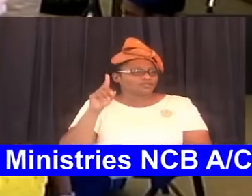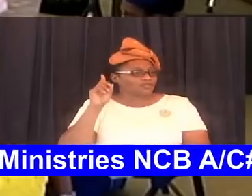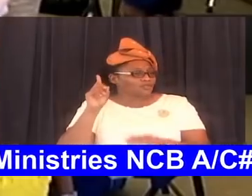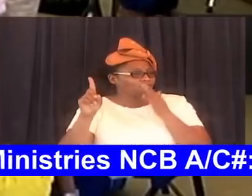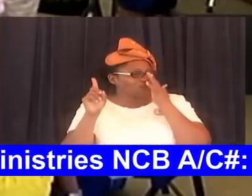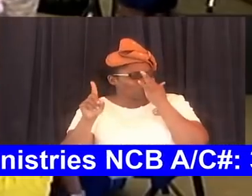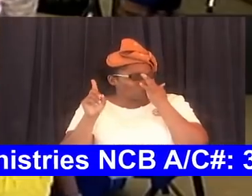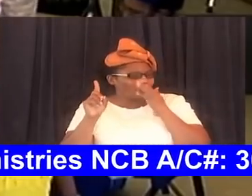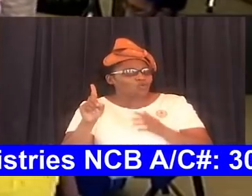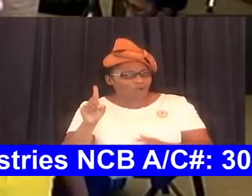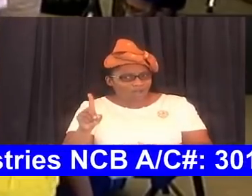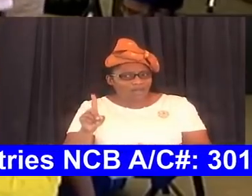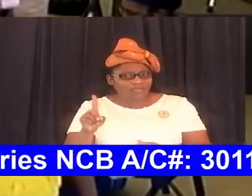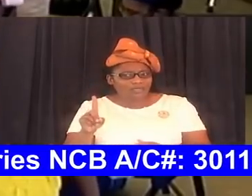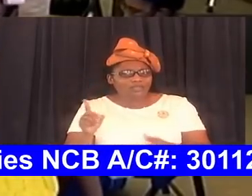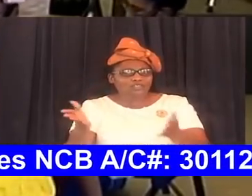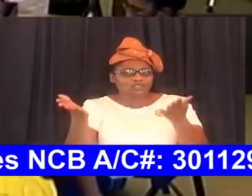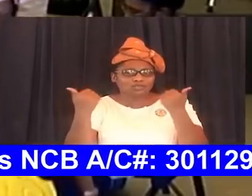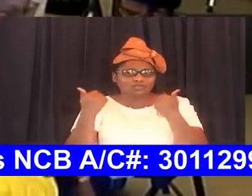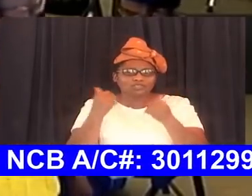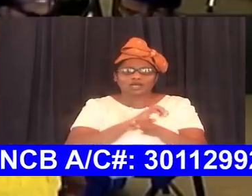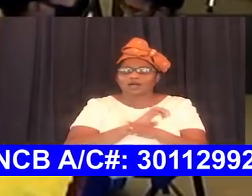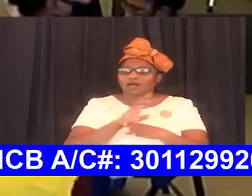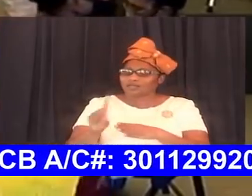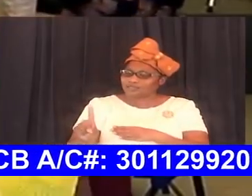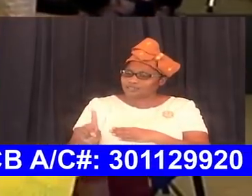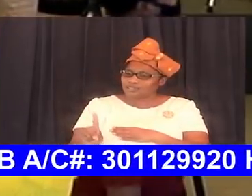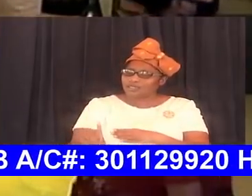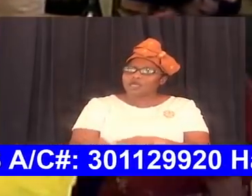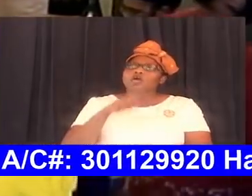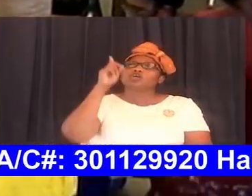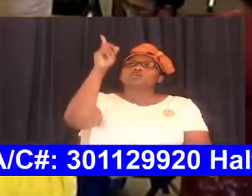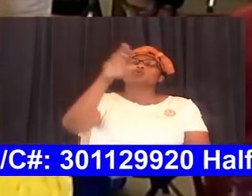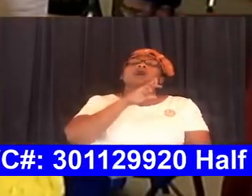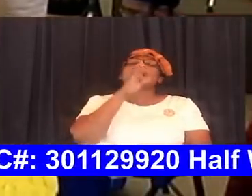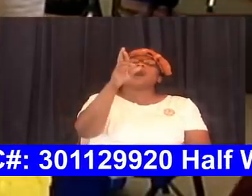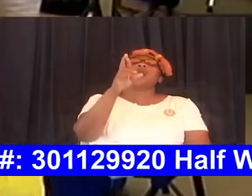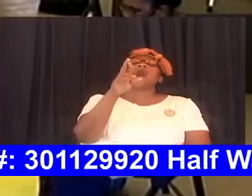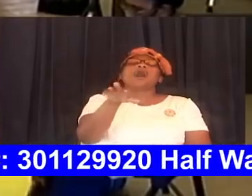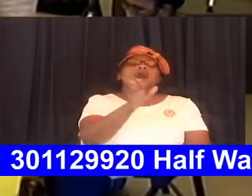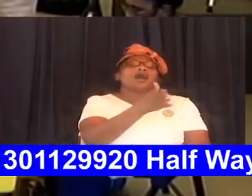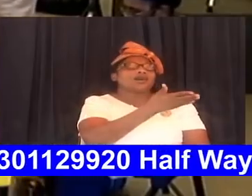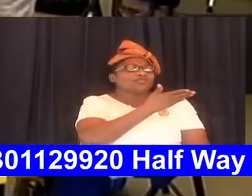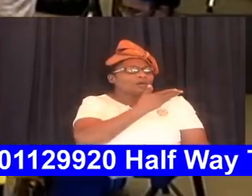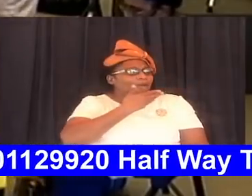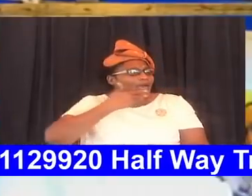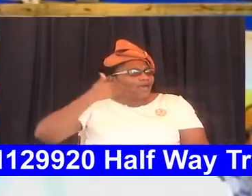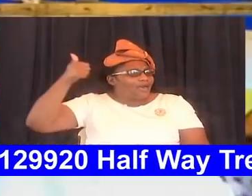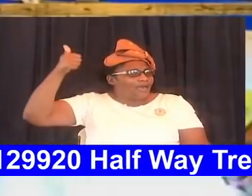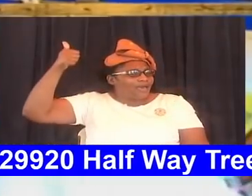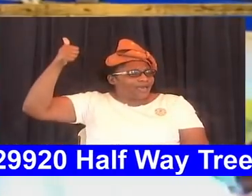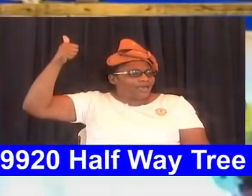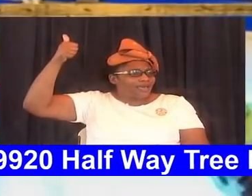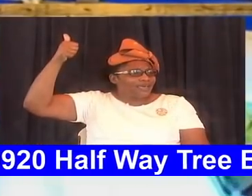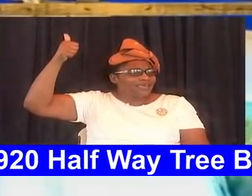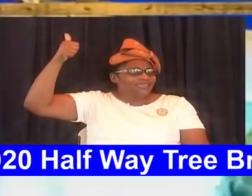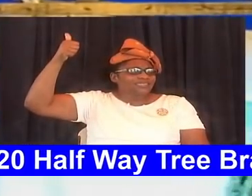mess. I've come to one conclusion: you are the